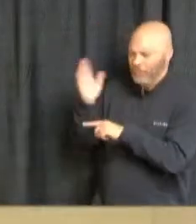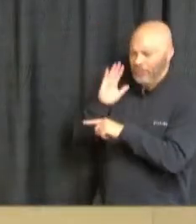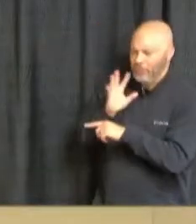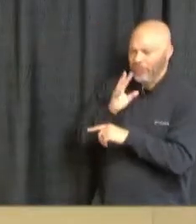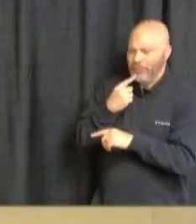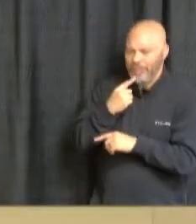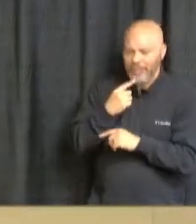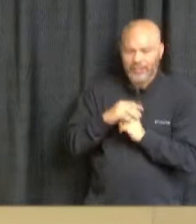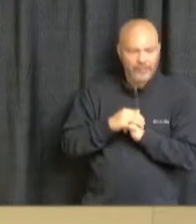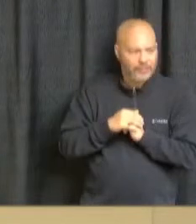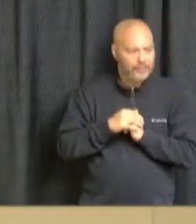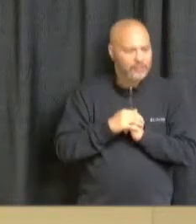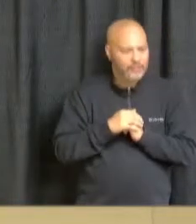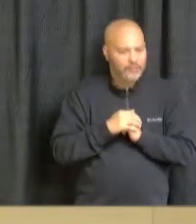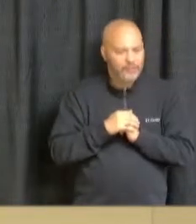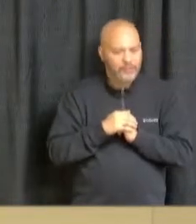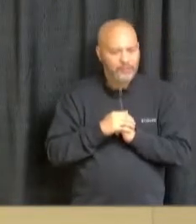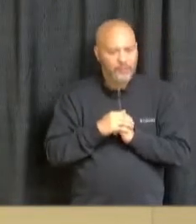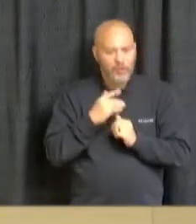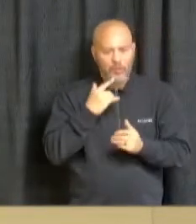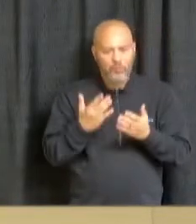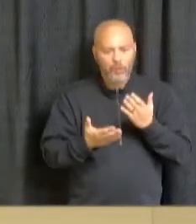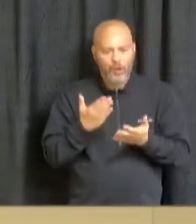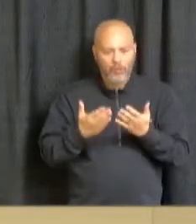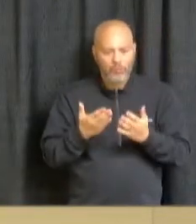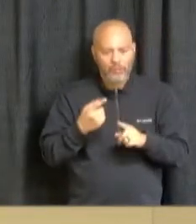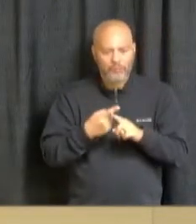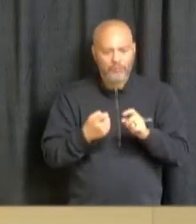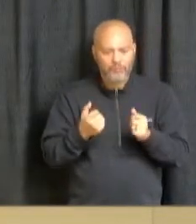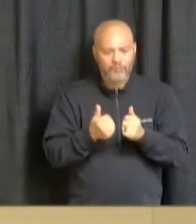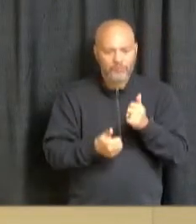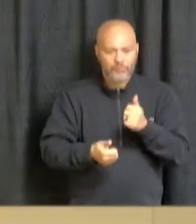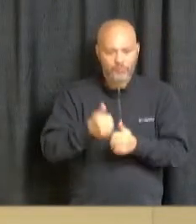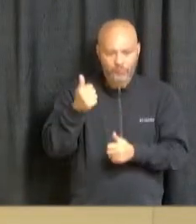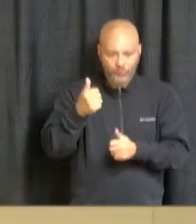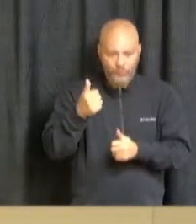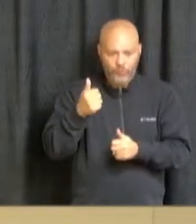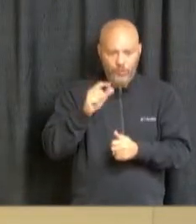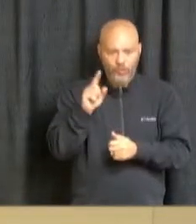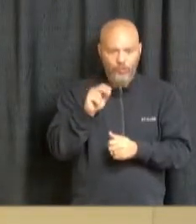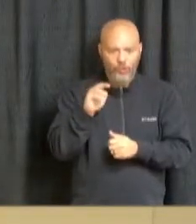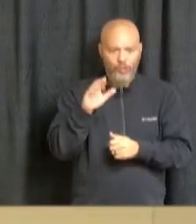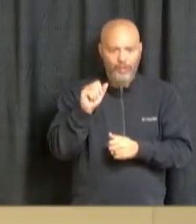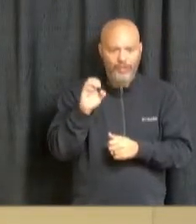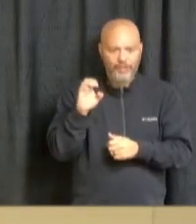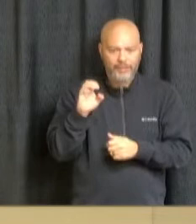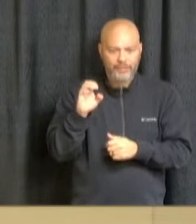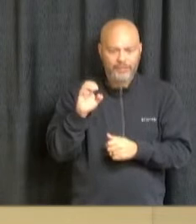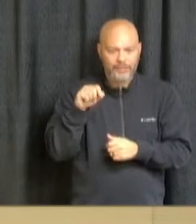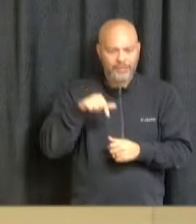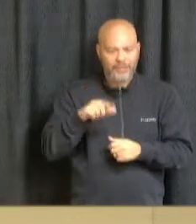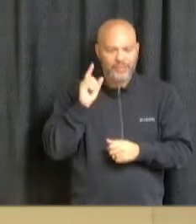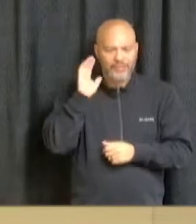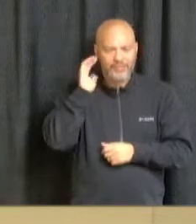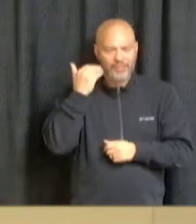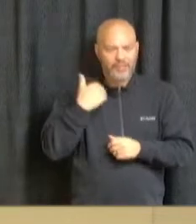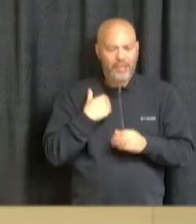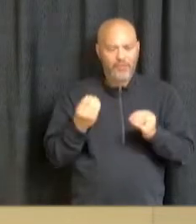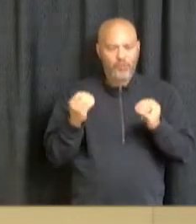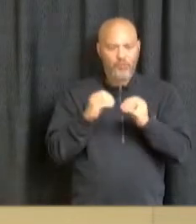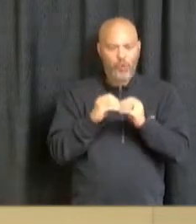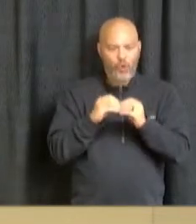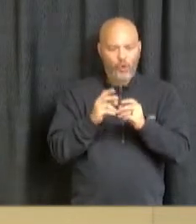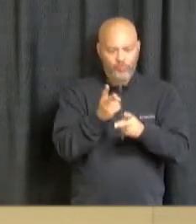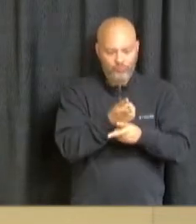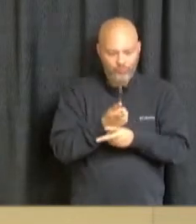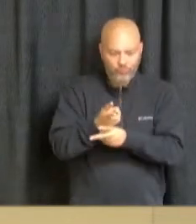said. Probably out of a majority of zoning cases that I've heard in the past, this one seems to have a little more